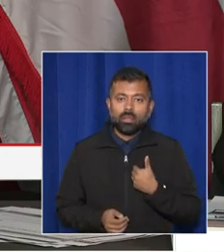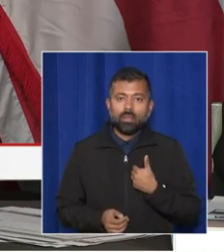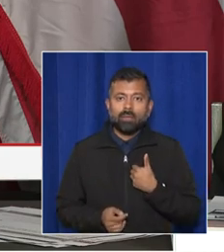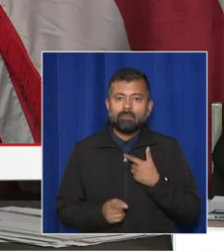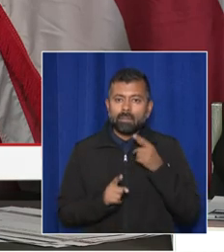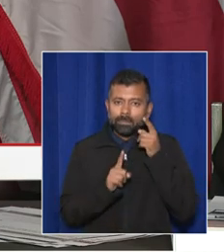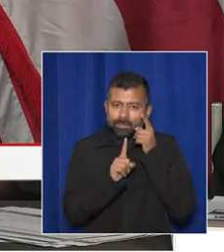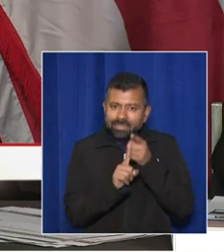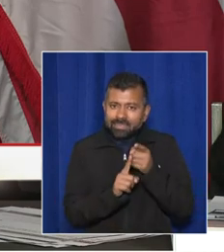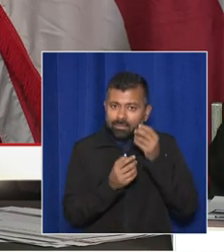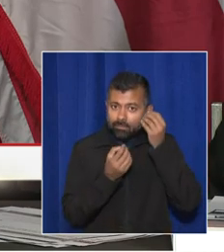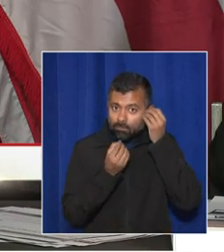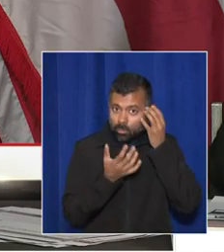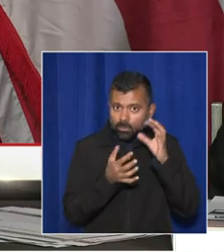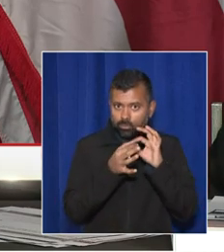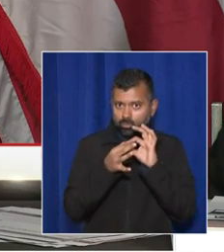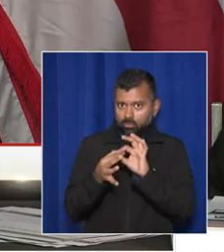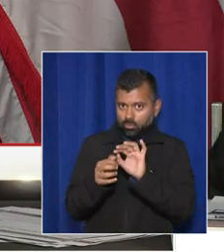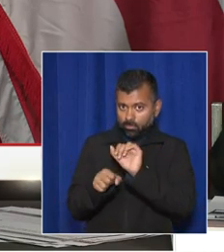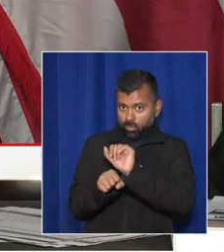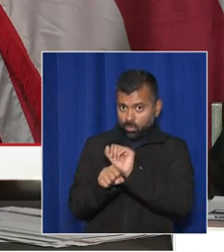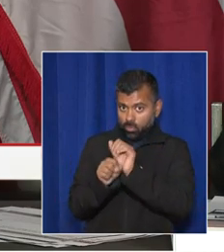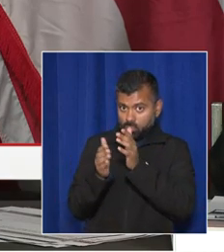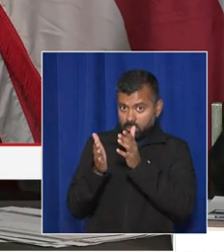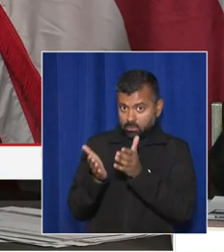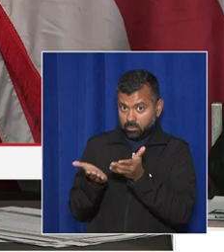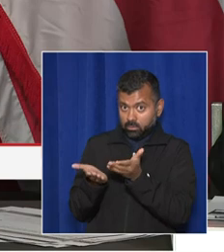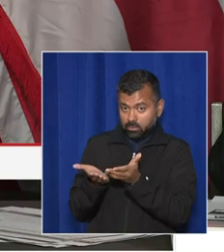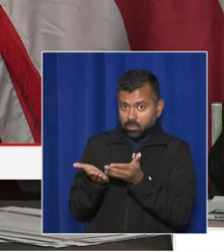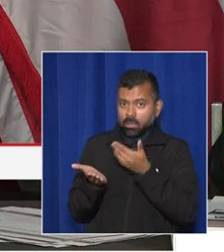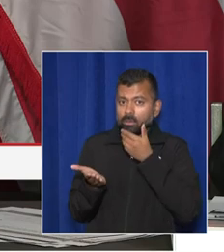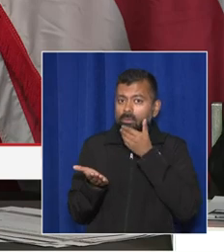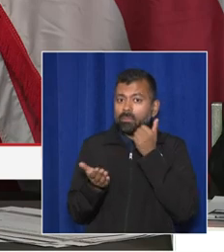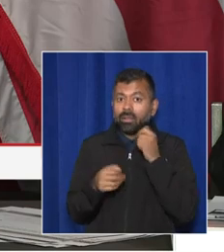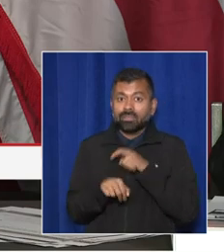us. This is the best time now more than ever.